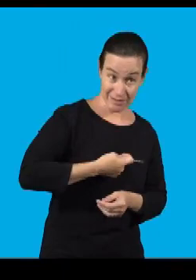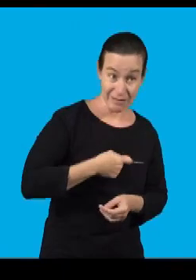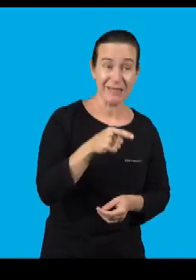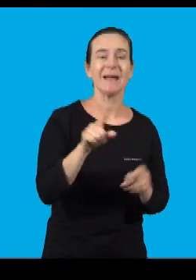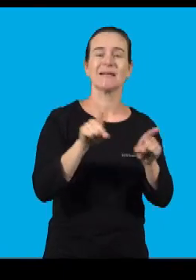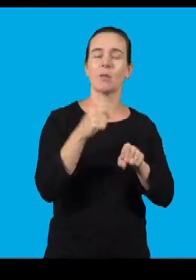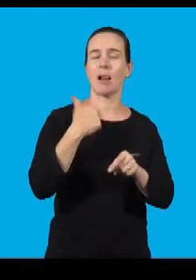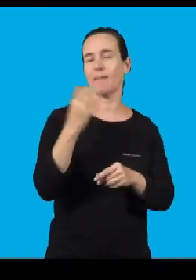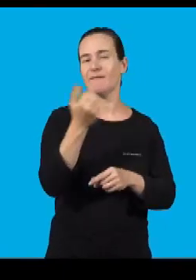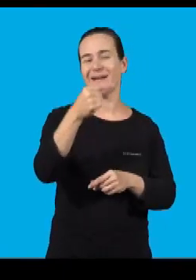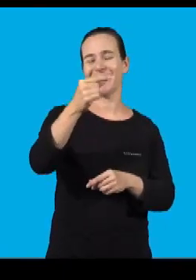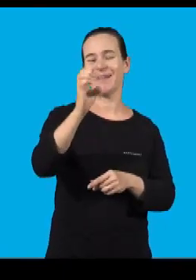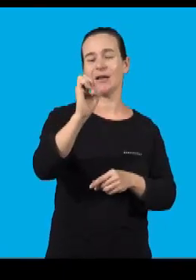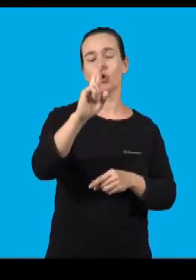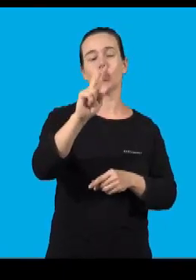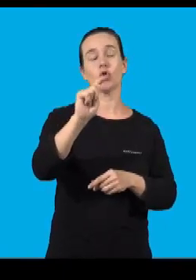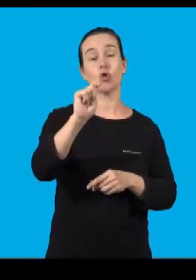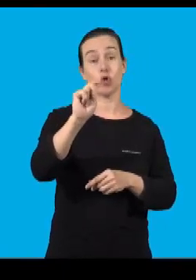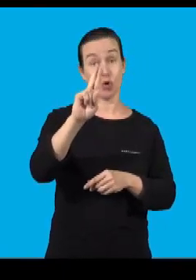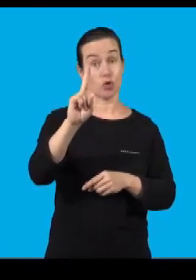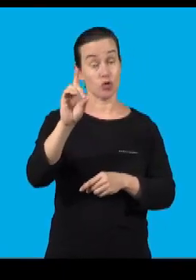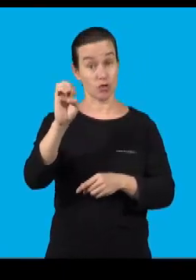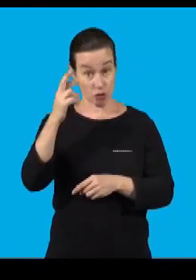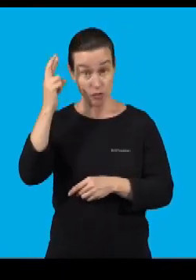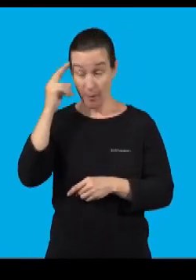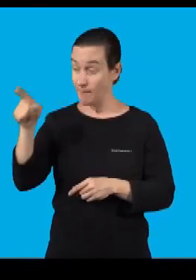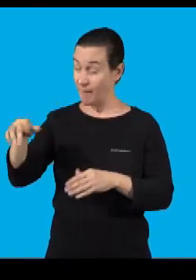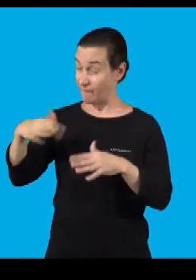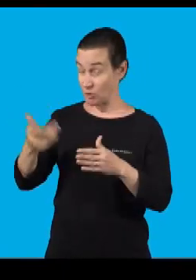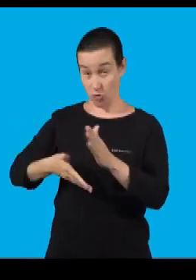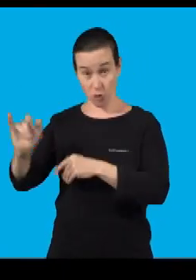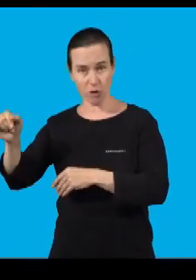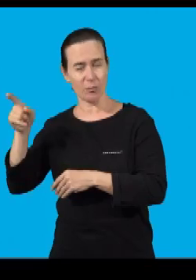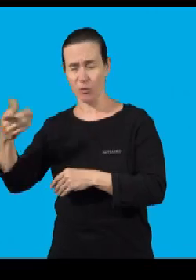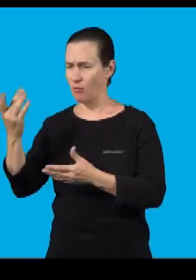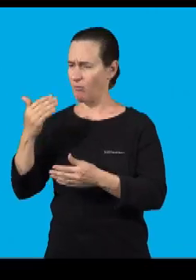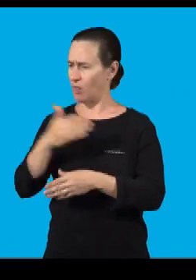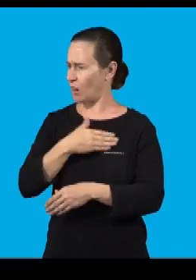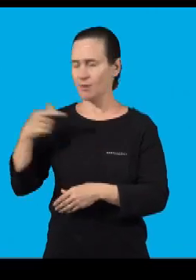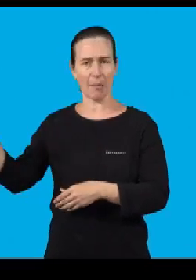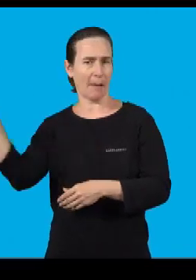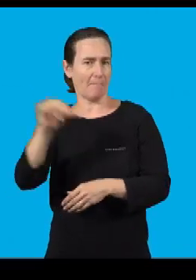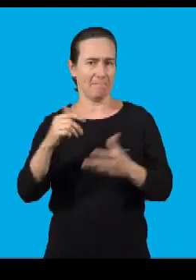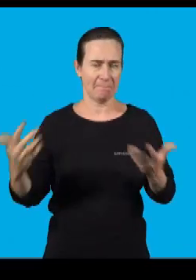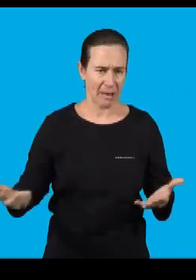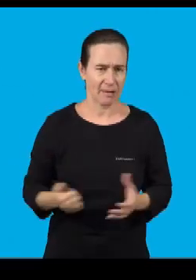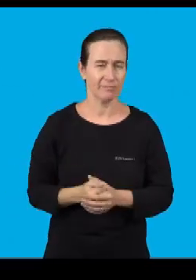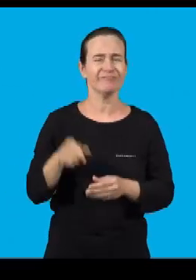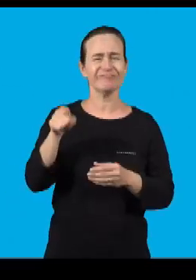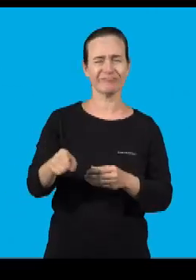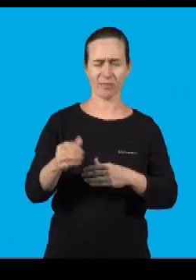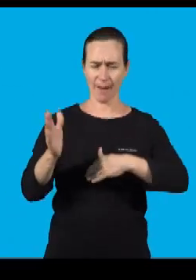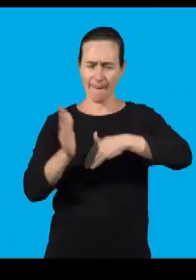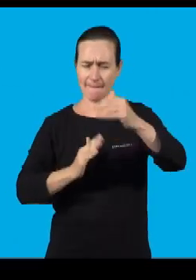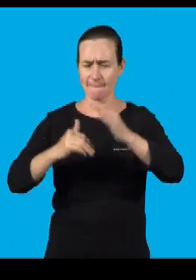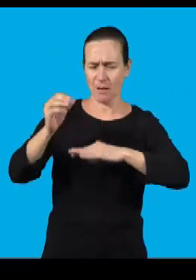Absalom and Gertrude, because remember, they have now disappeared. They haven't returned to the village, and he wants to know where they are. The